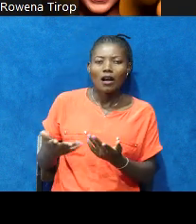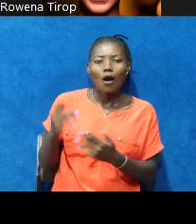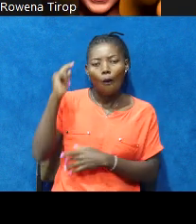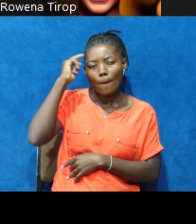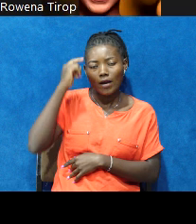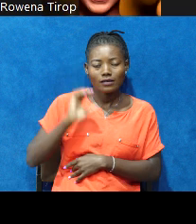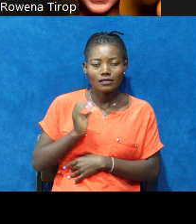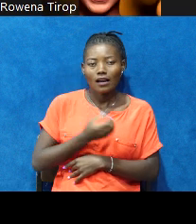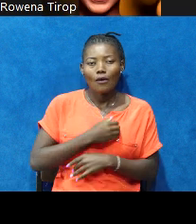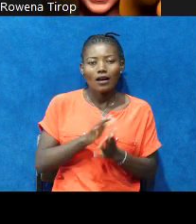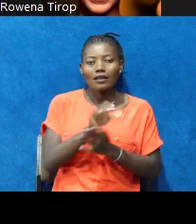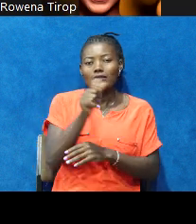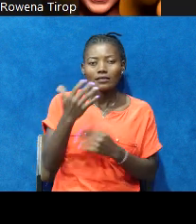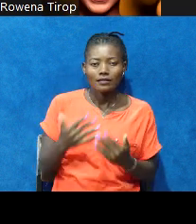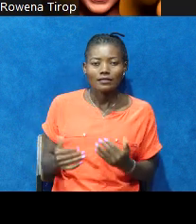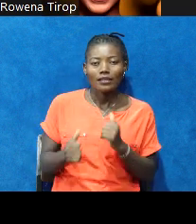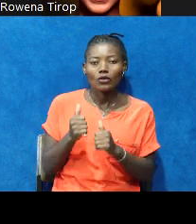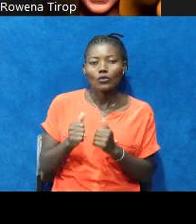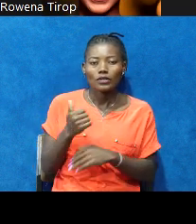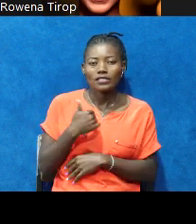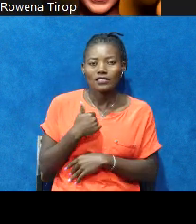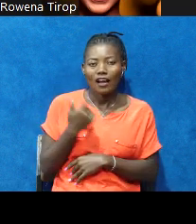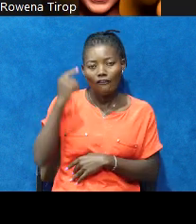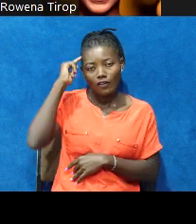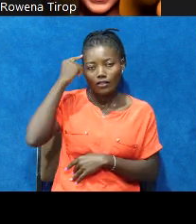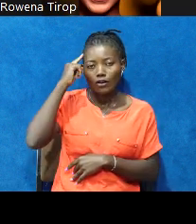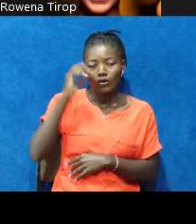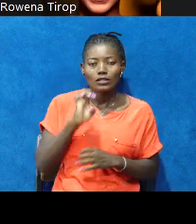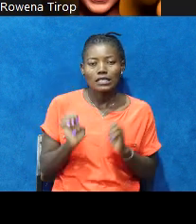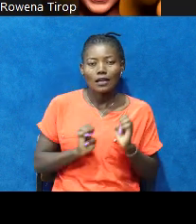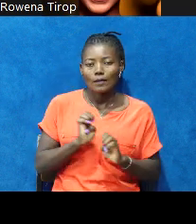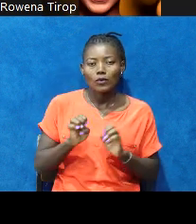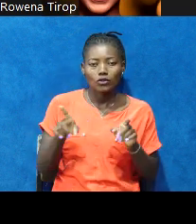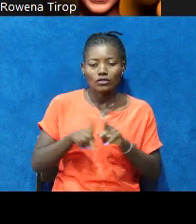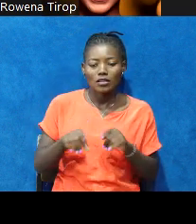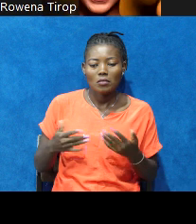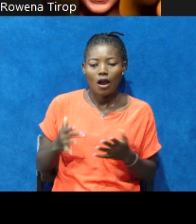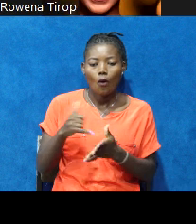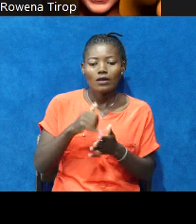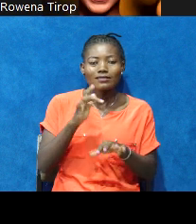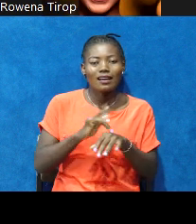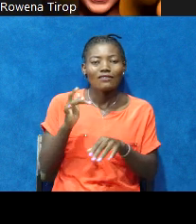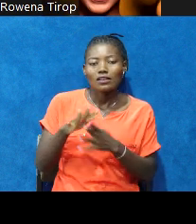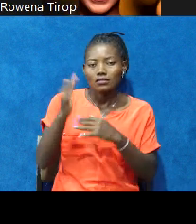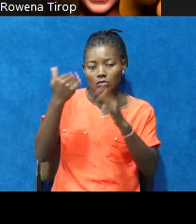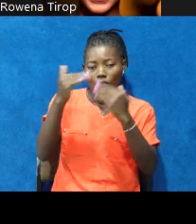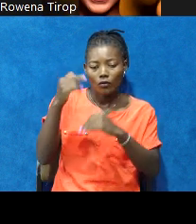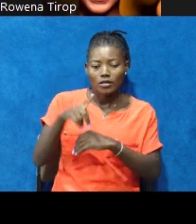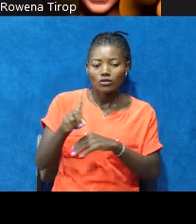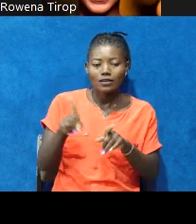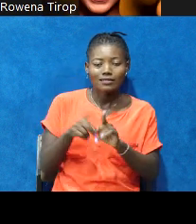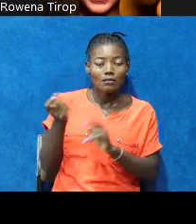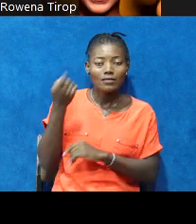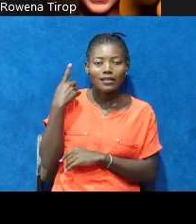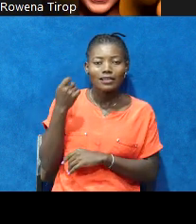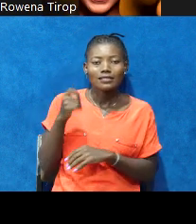and anything that does, thoughts, emotion, how it affects your performance, and then